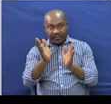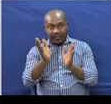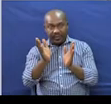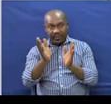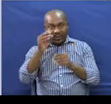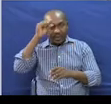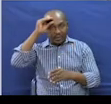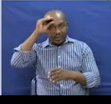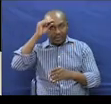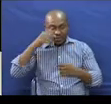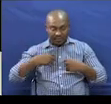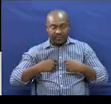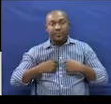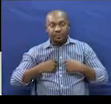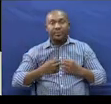Daniel Julius.